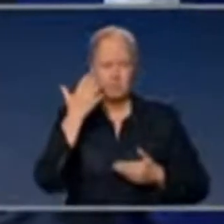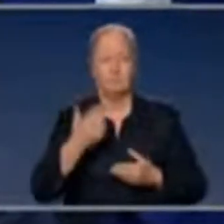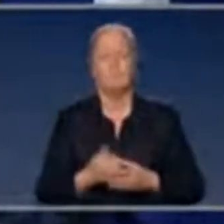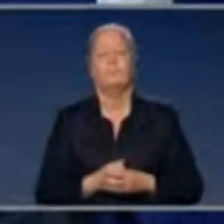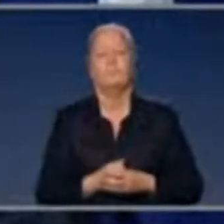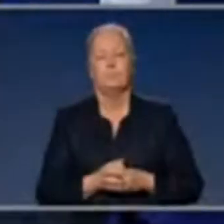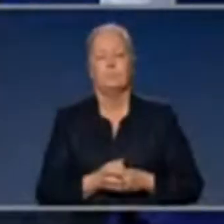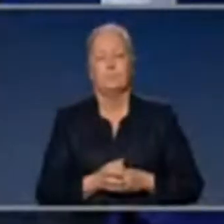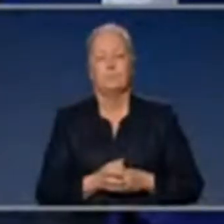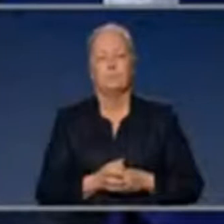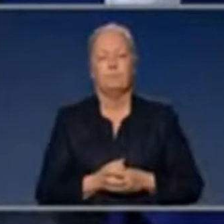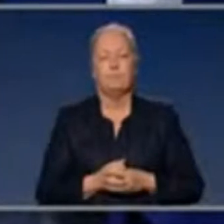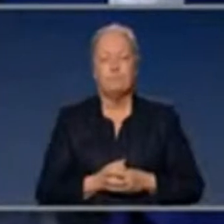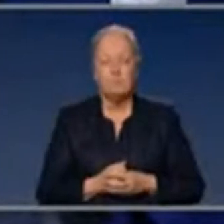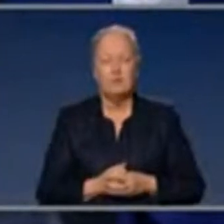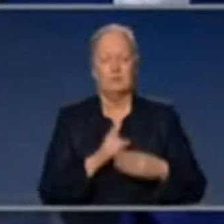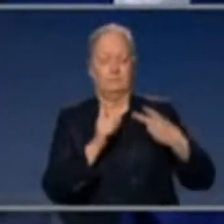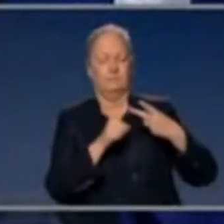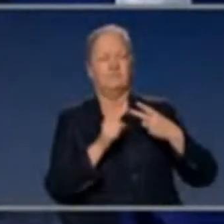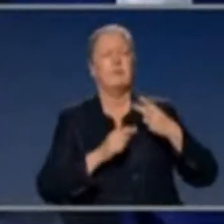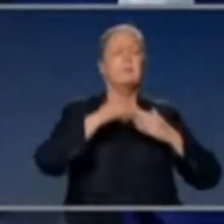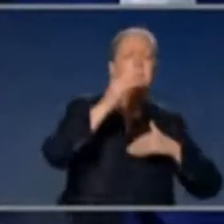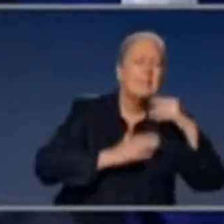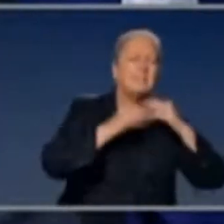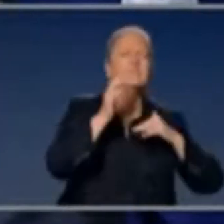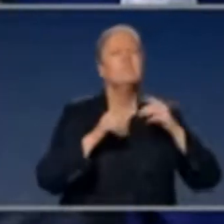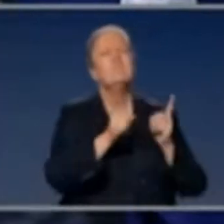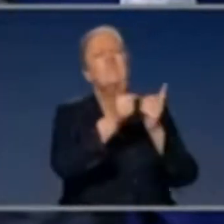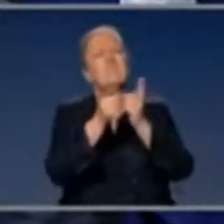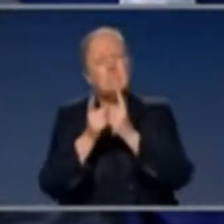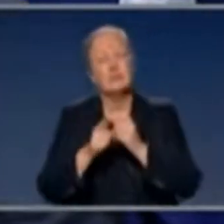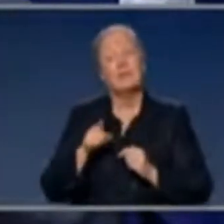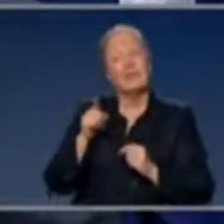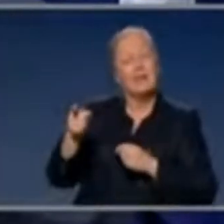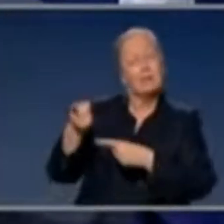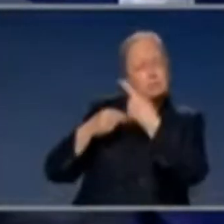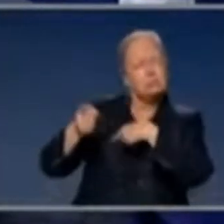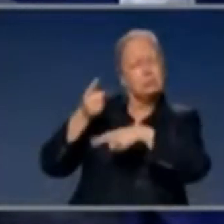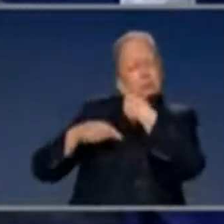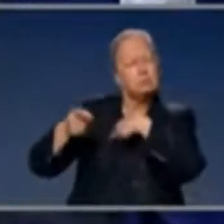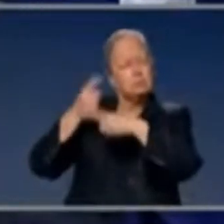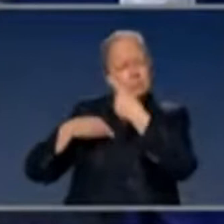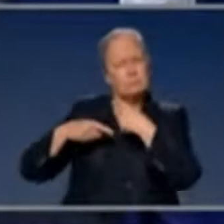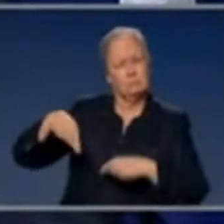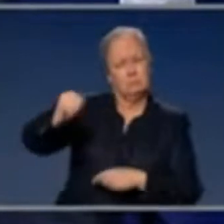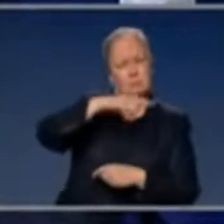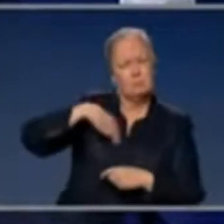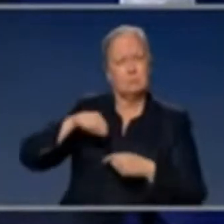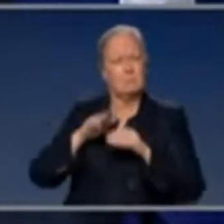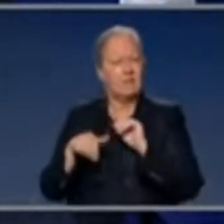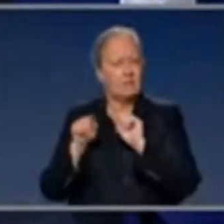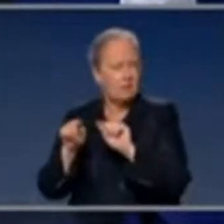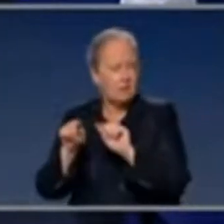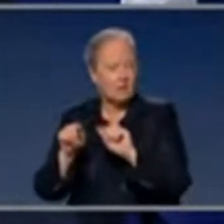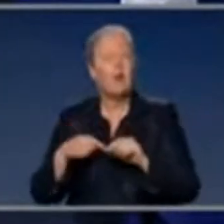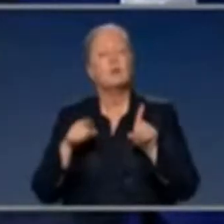is infrastructure and programs, these were areas that Dr Lowe was addressing specifically and directly to the states. As